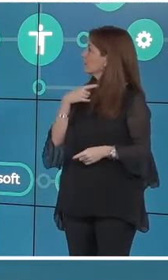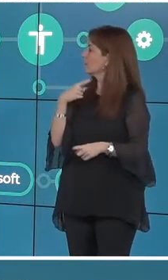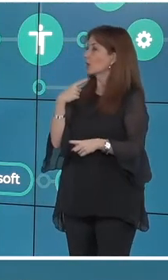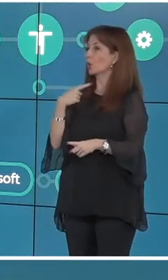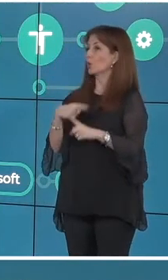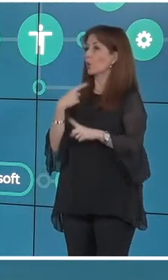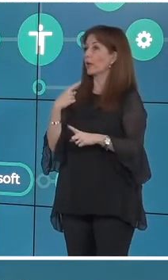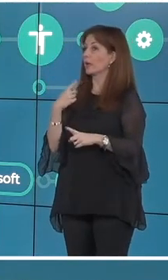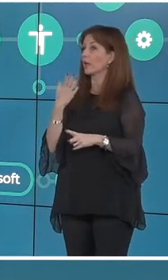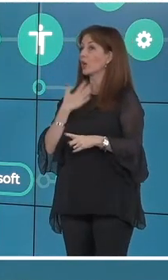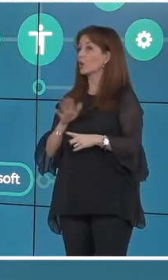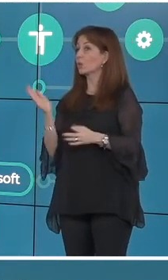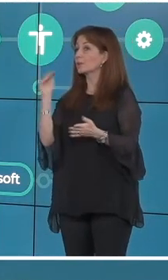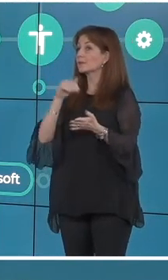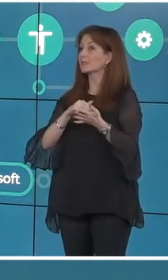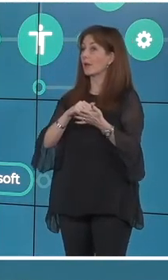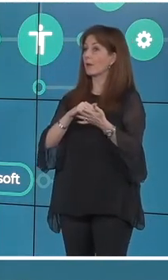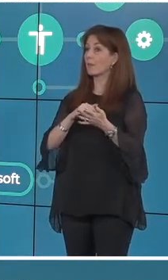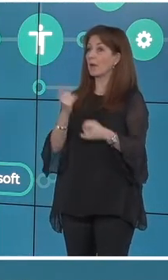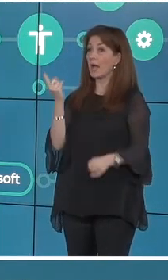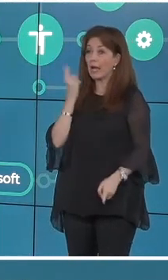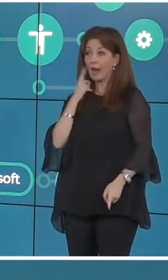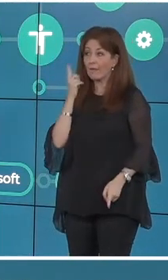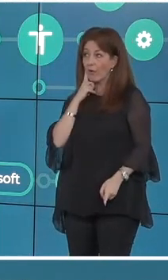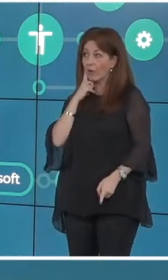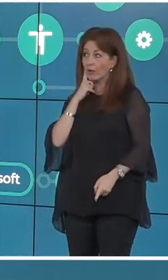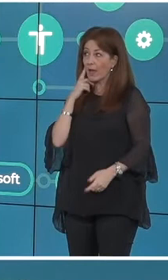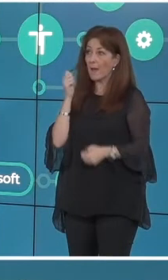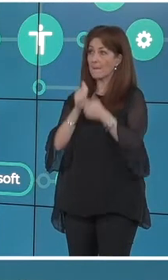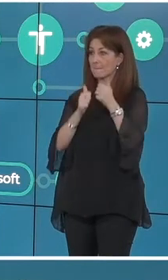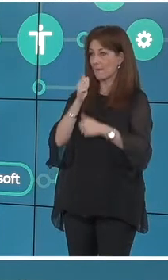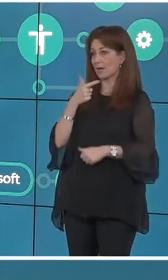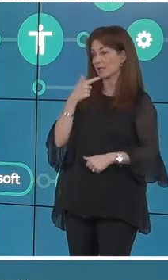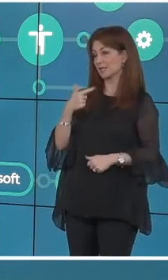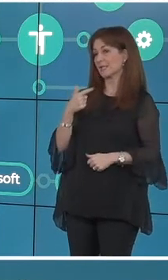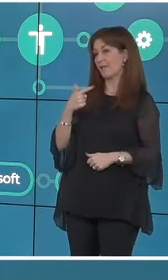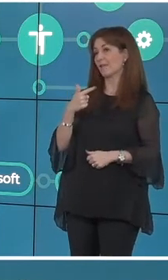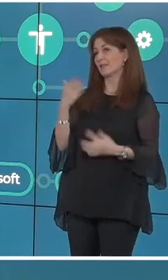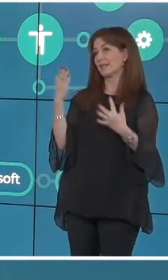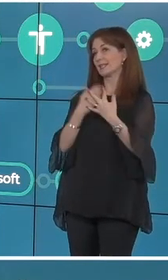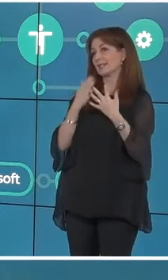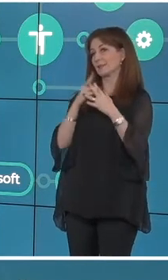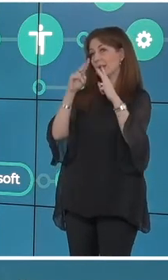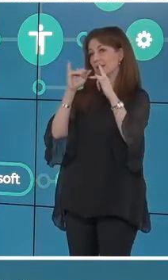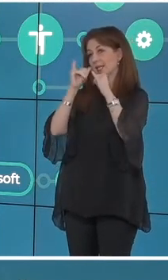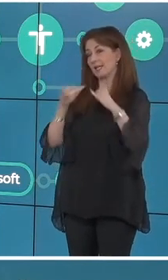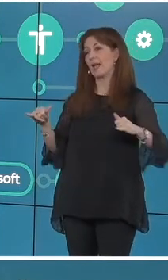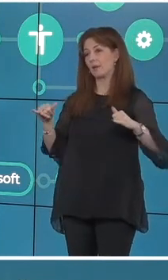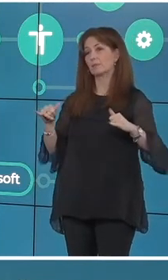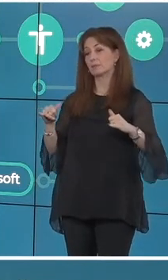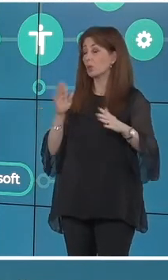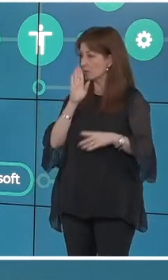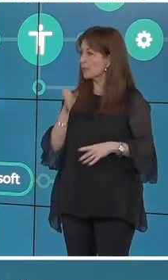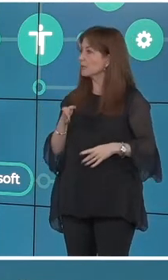come to California, March 7th, Accessibility Camp in San Francisco at LinkedIn. In all seriousness,